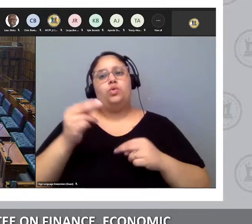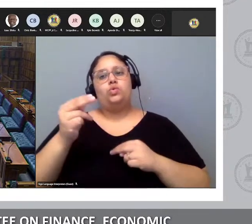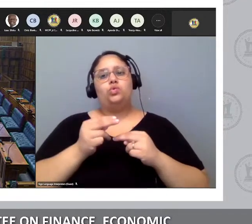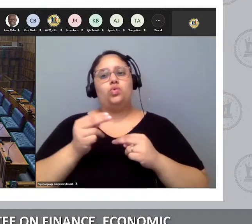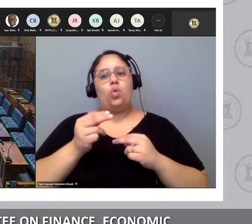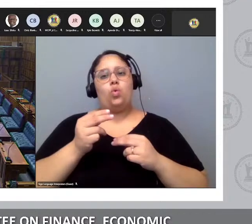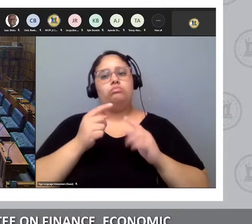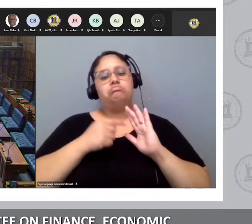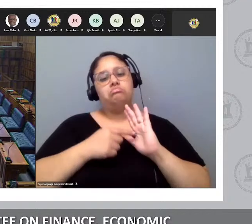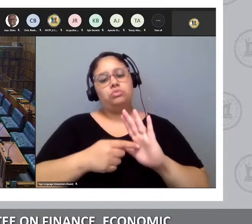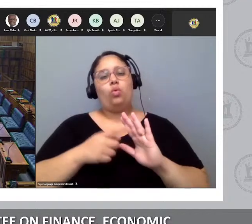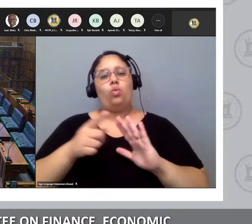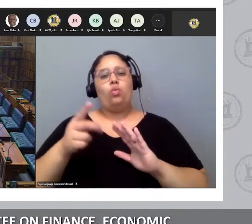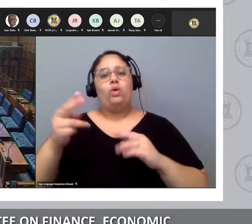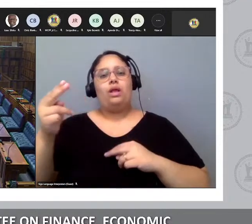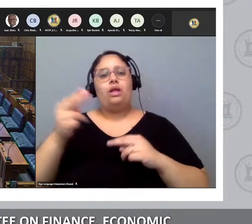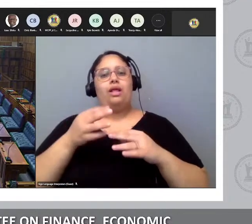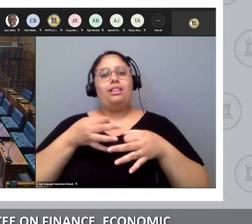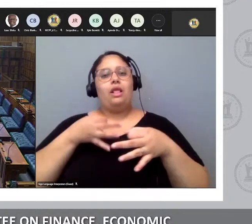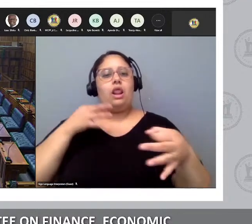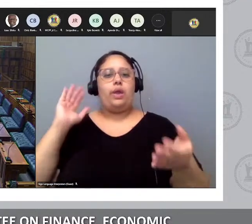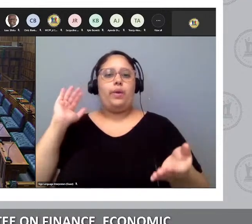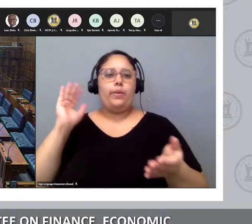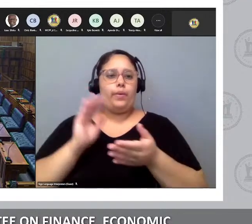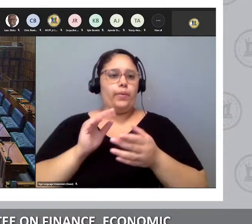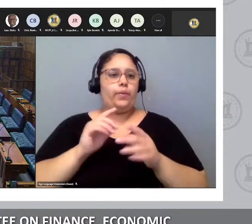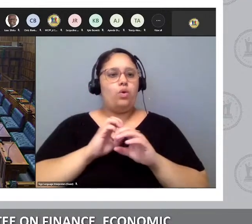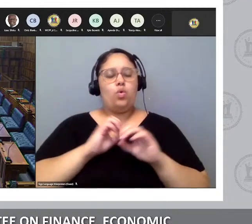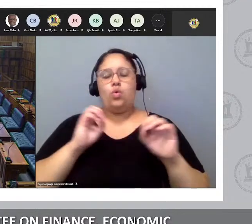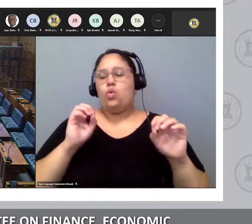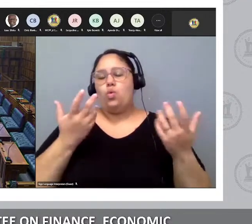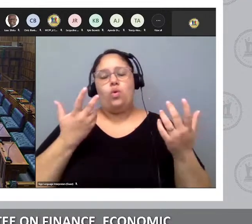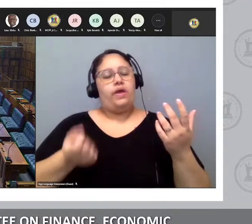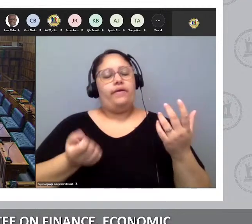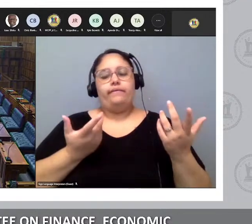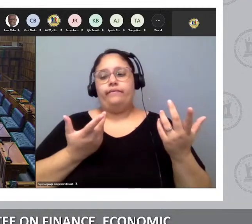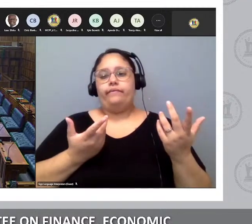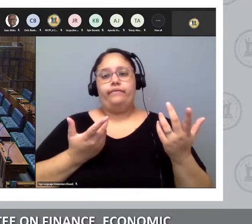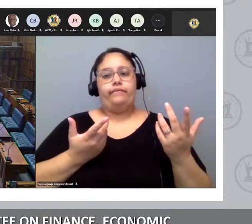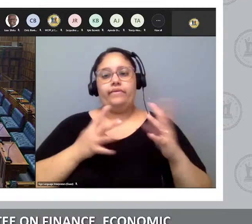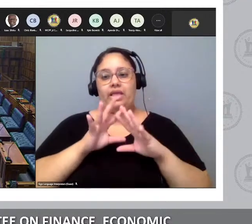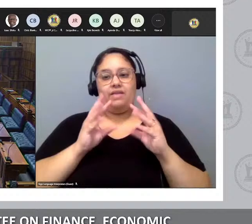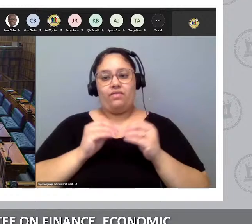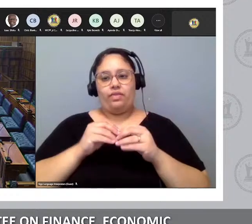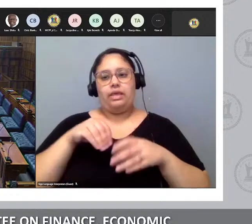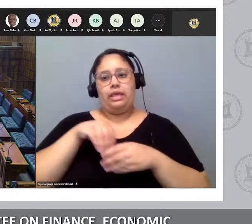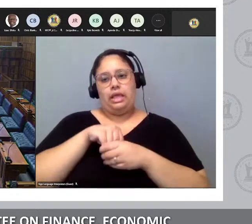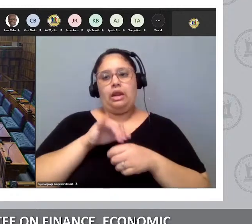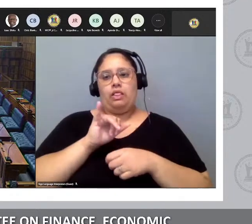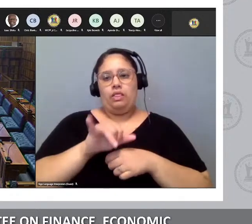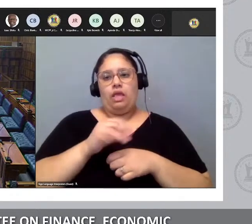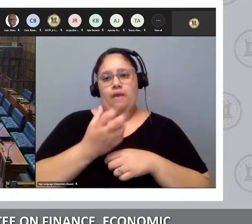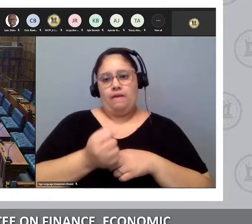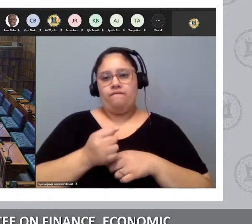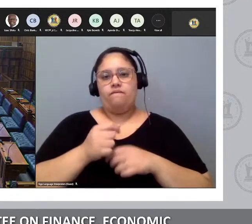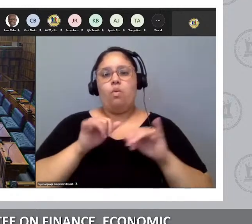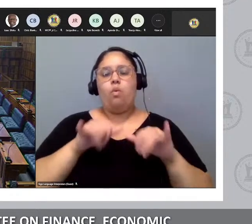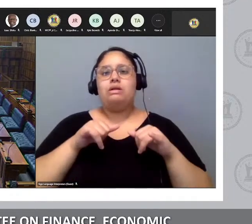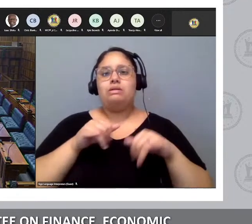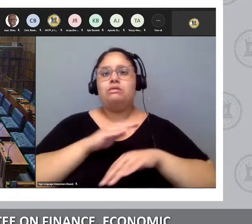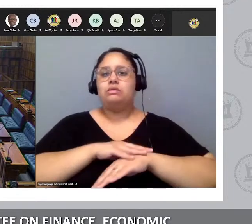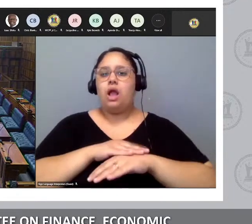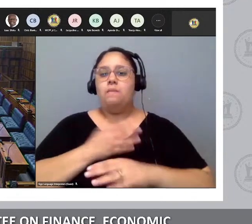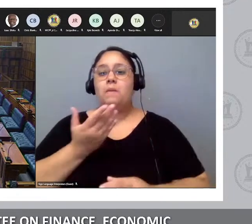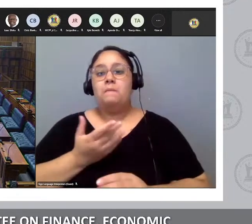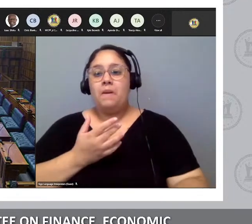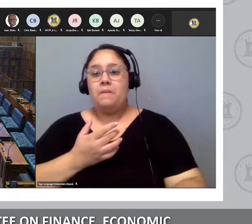that delay being reduced there's no there's no um everything is in there in terms of waiting time there might be